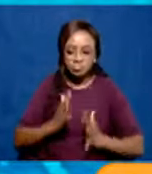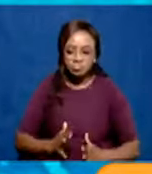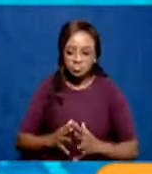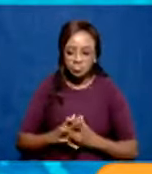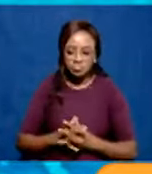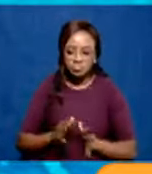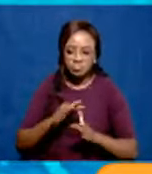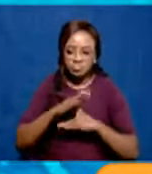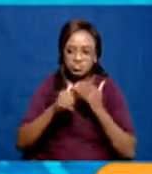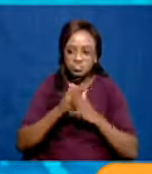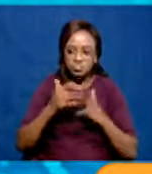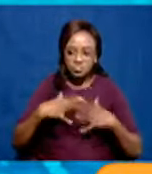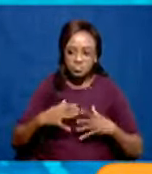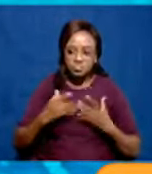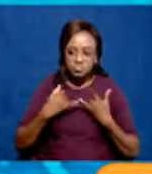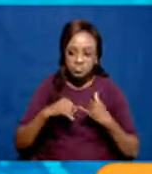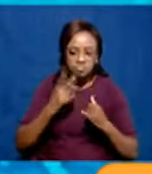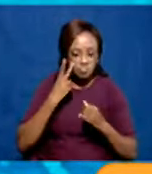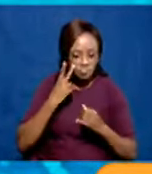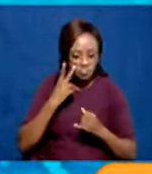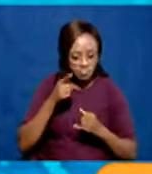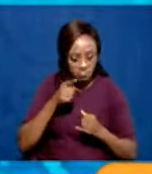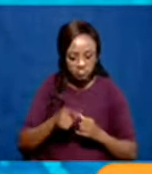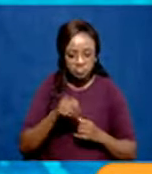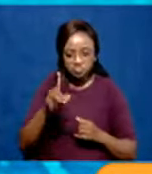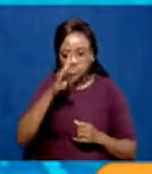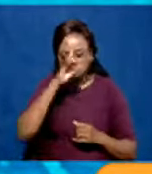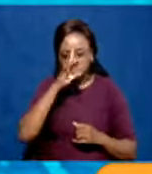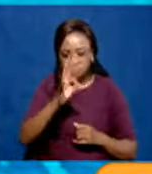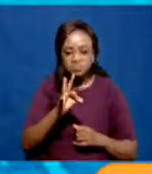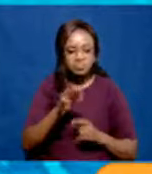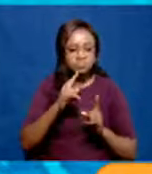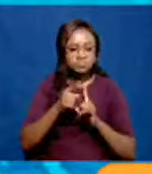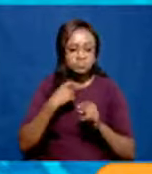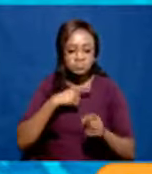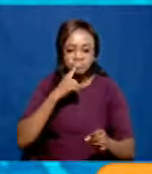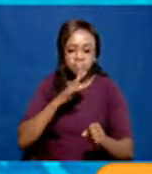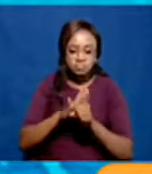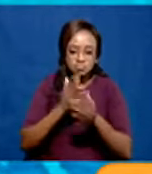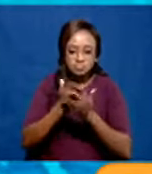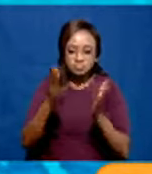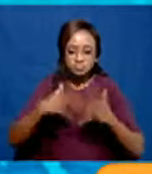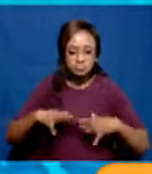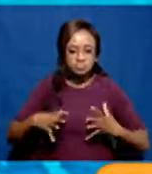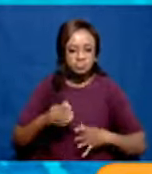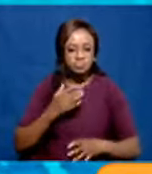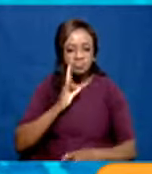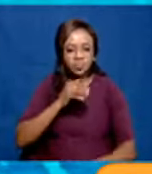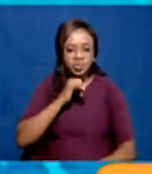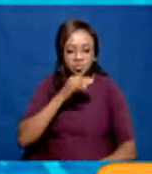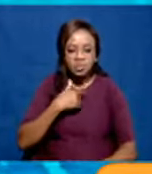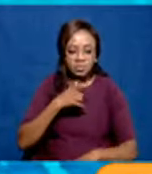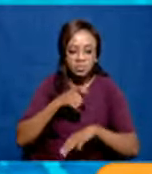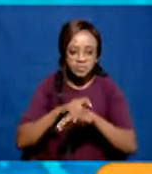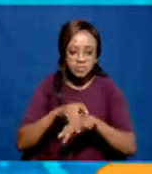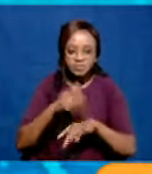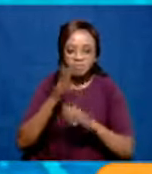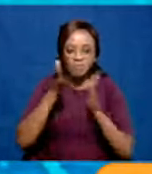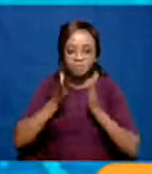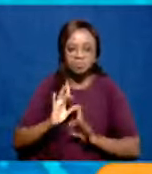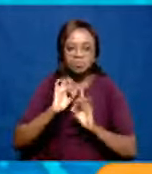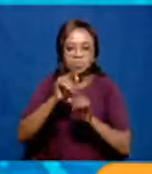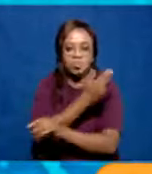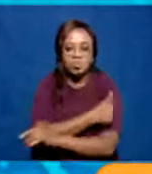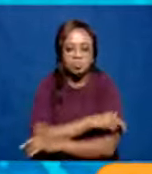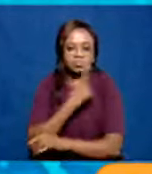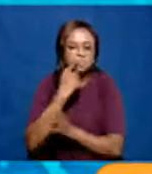loop in terms of we are taking this matter seriously, but I can assure people that there's going to be no point when somebody goes to hospital and they're told there's nobody who can